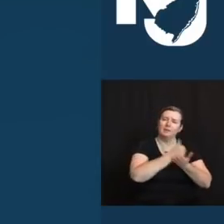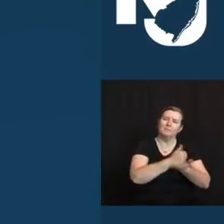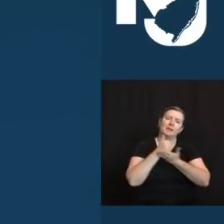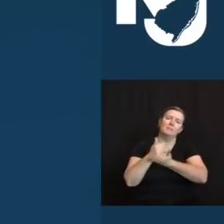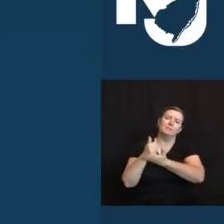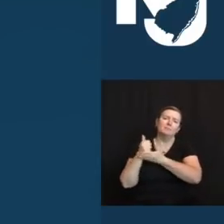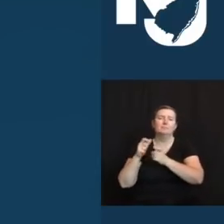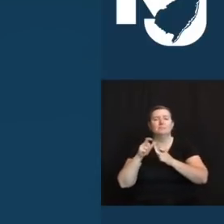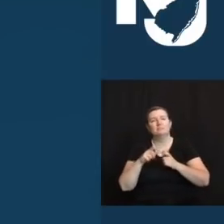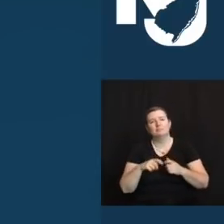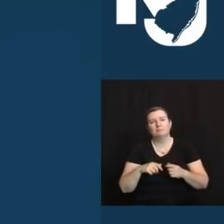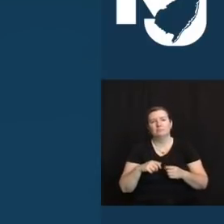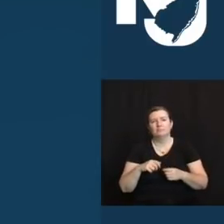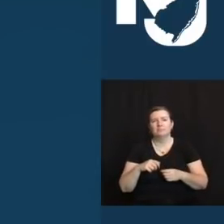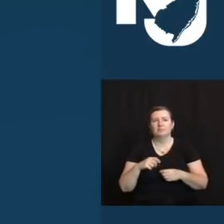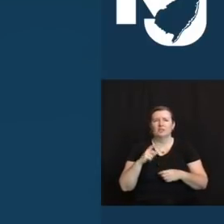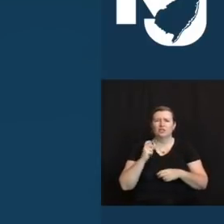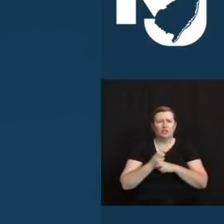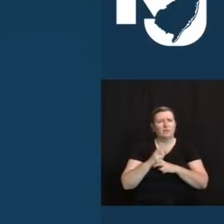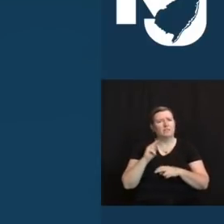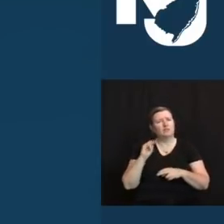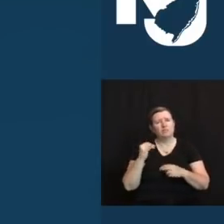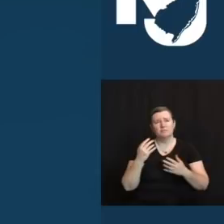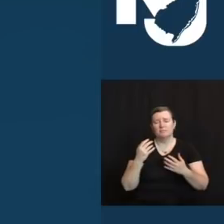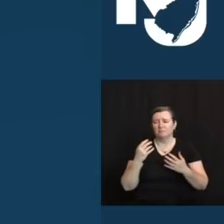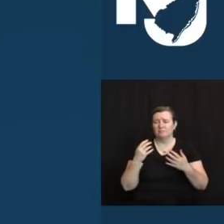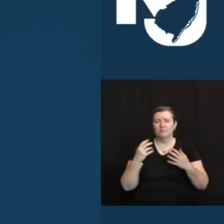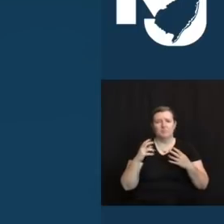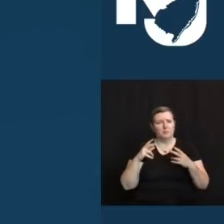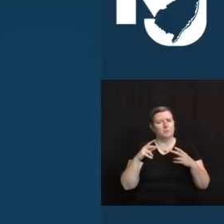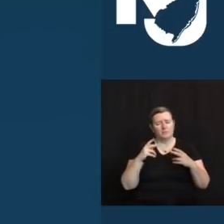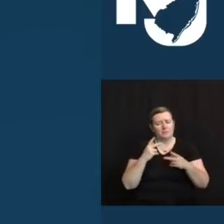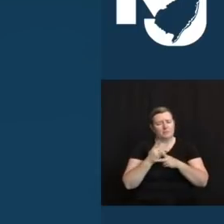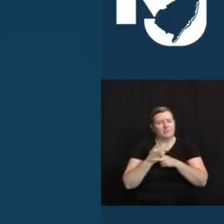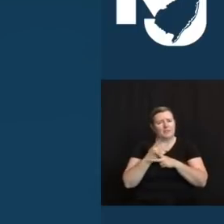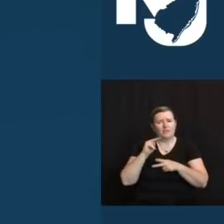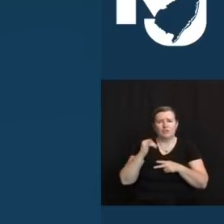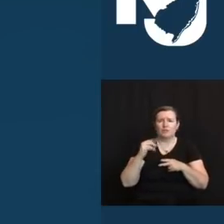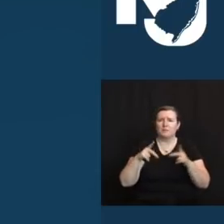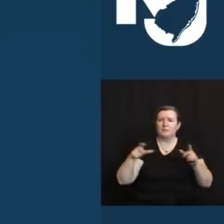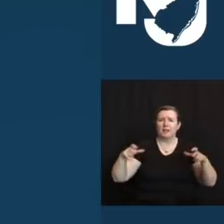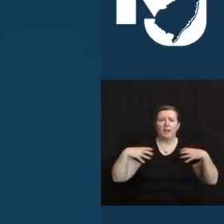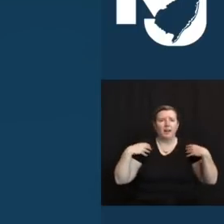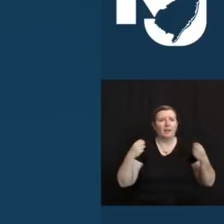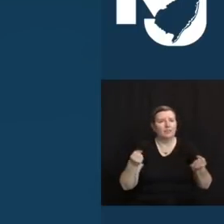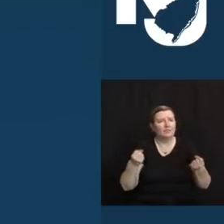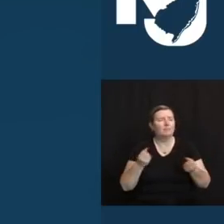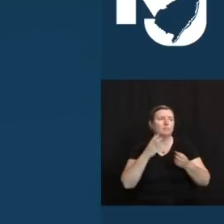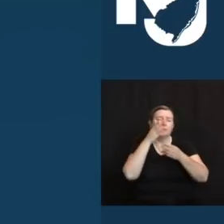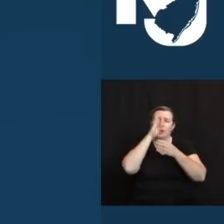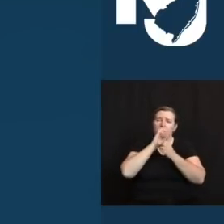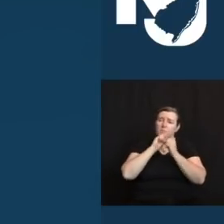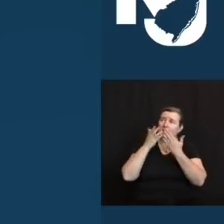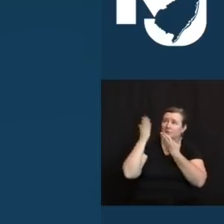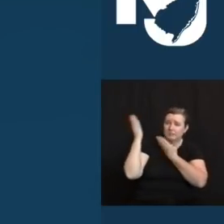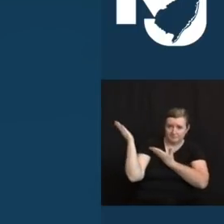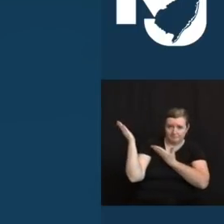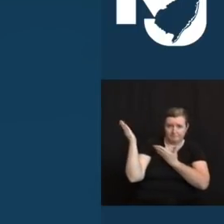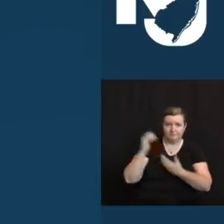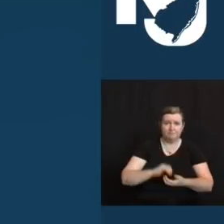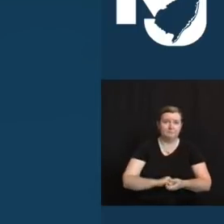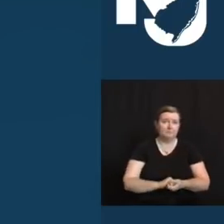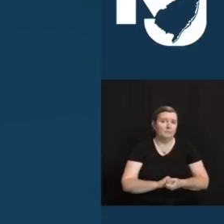of New Jersey, and may they both be remembered, and may God watch over them and bless each of them and their